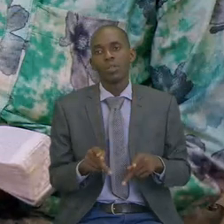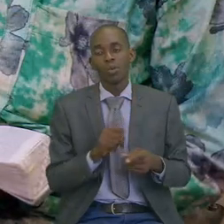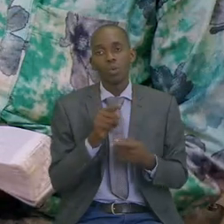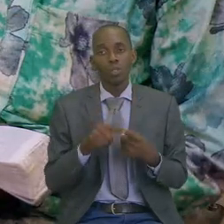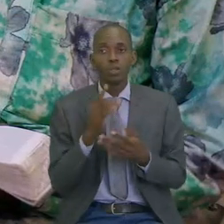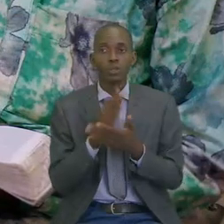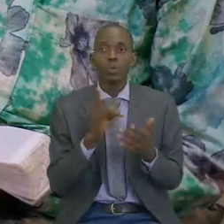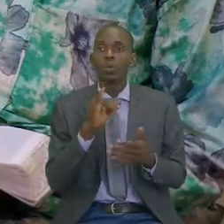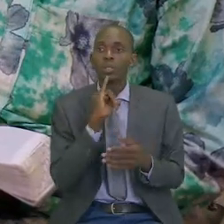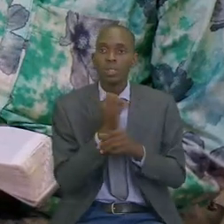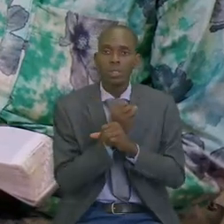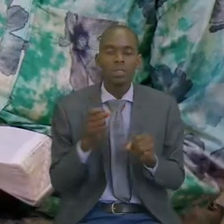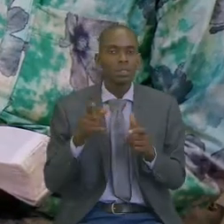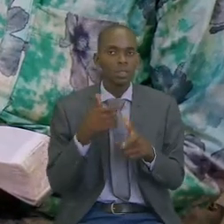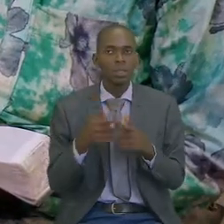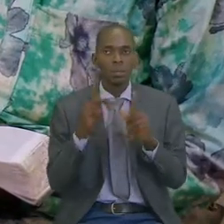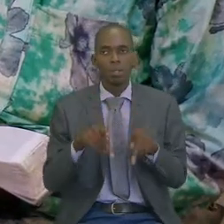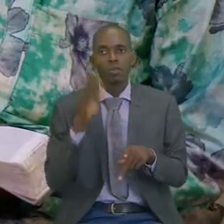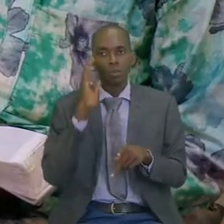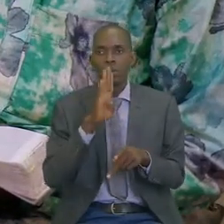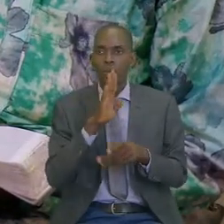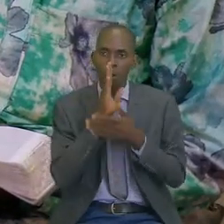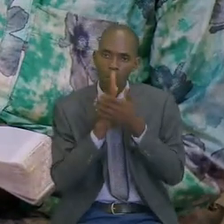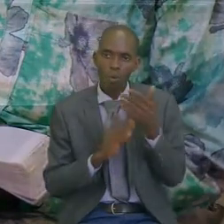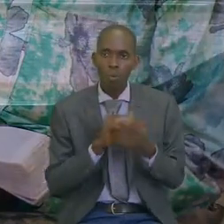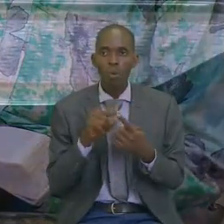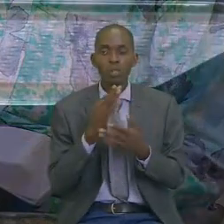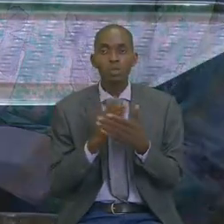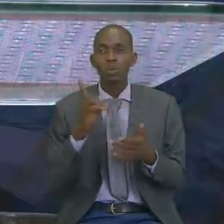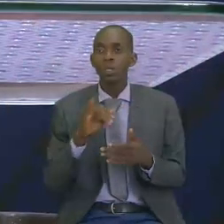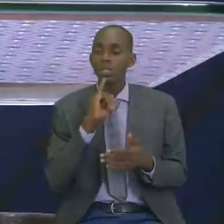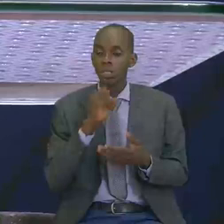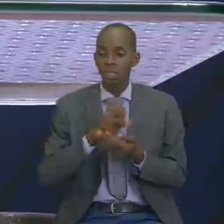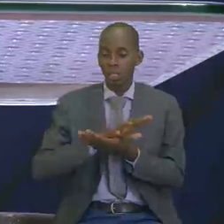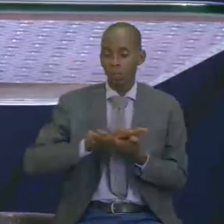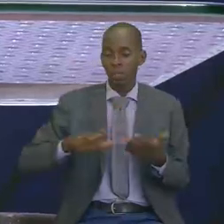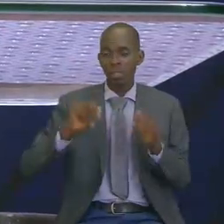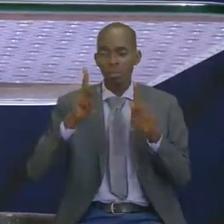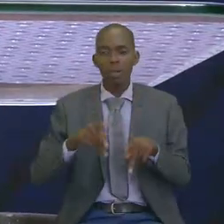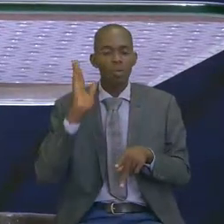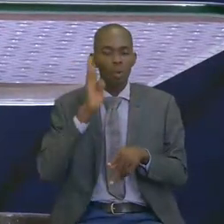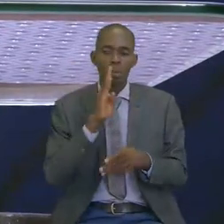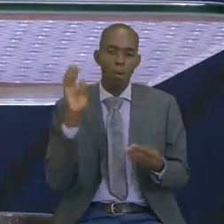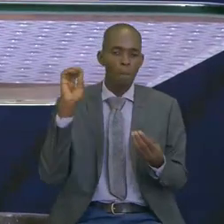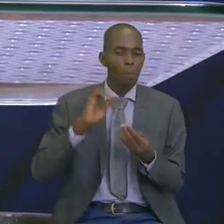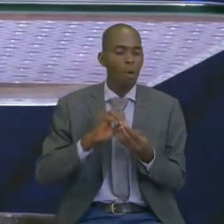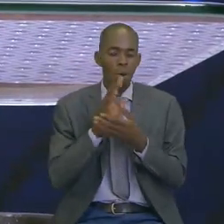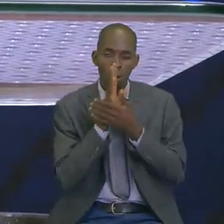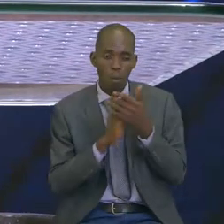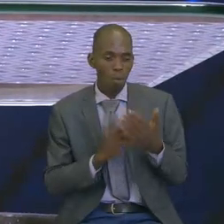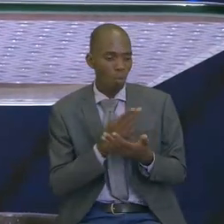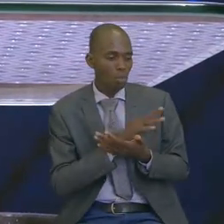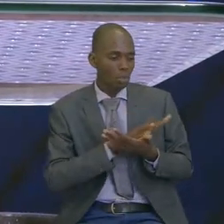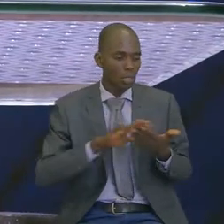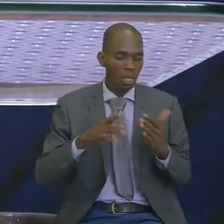saved, it'll be humble. If somebody is sanctified, he'll be more humble. Holiness and humility, they